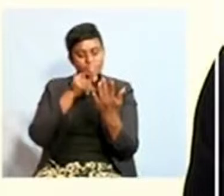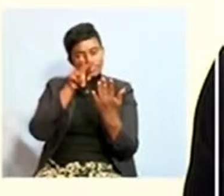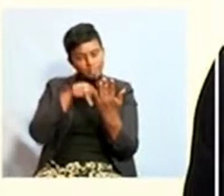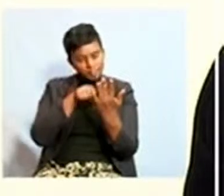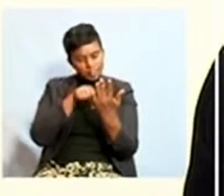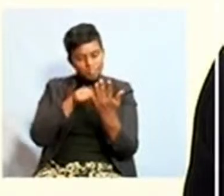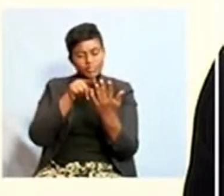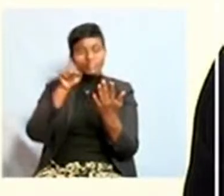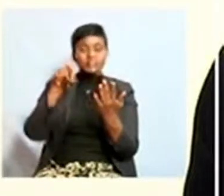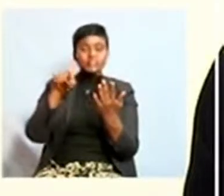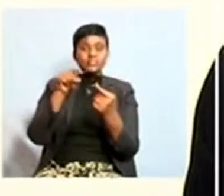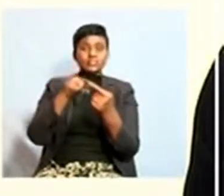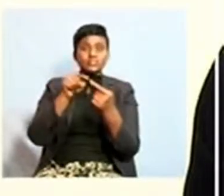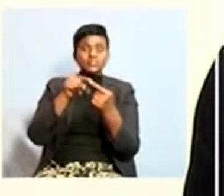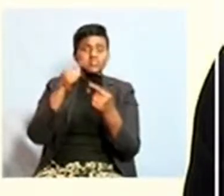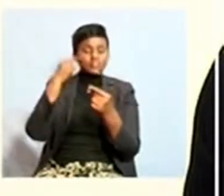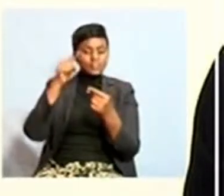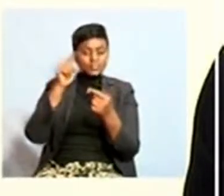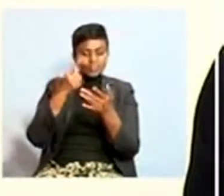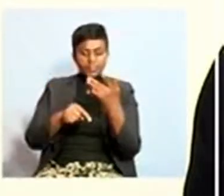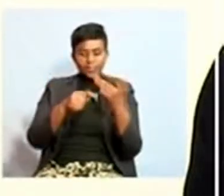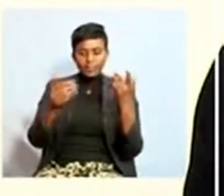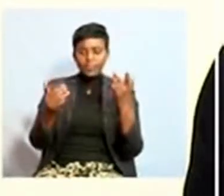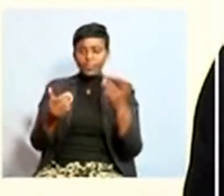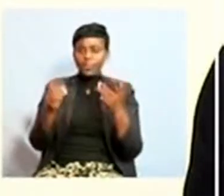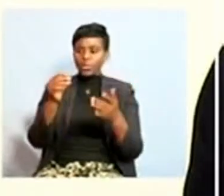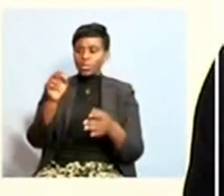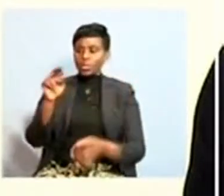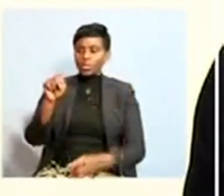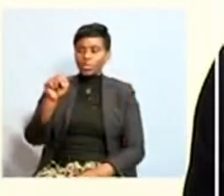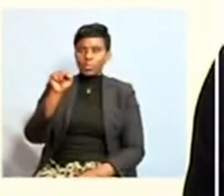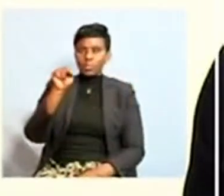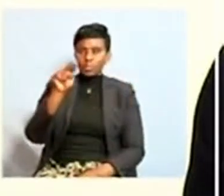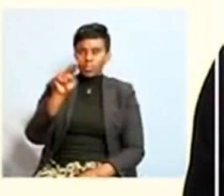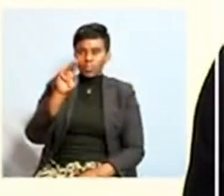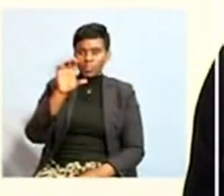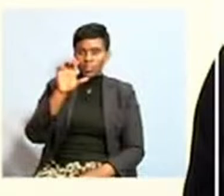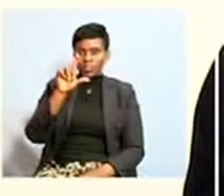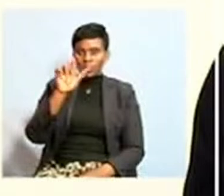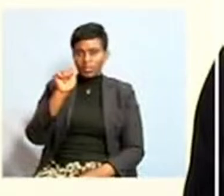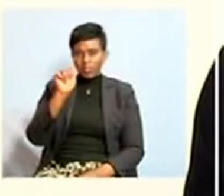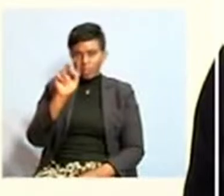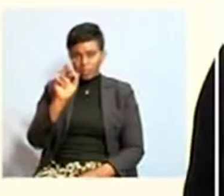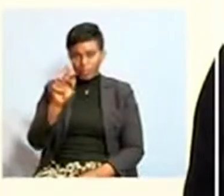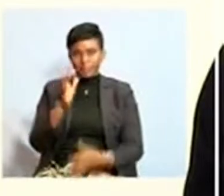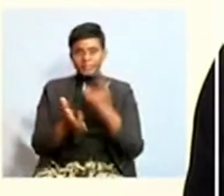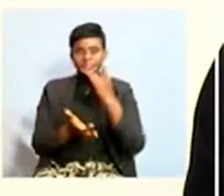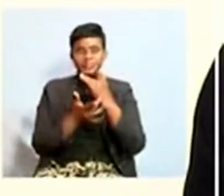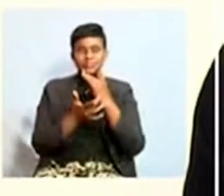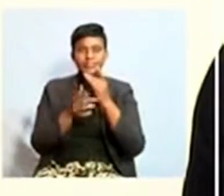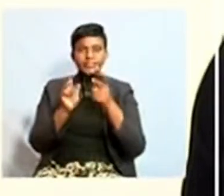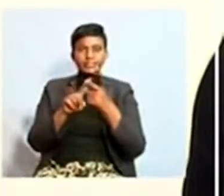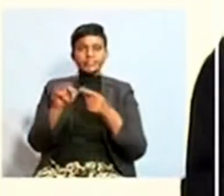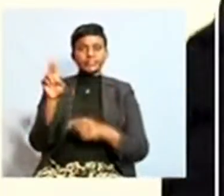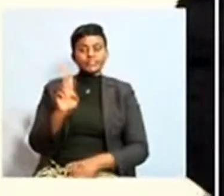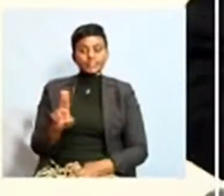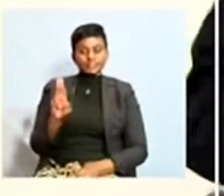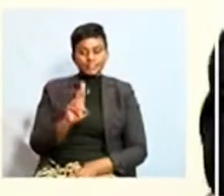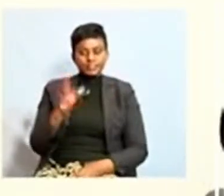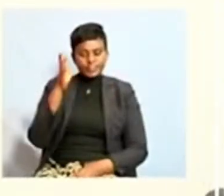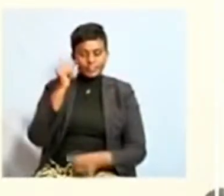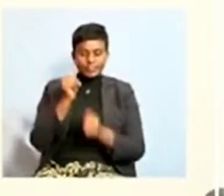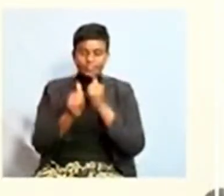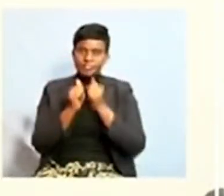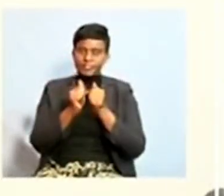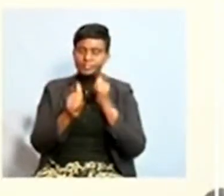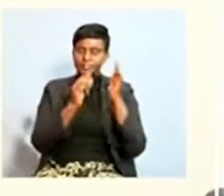need for nuclear technology to be used in order